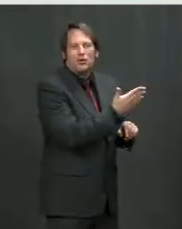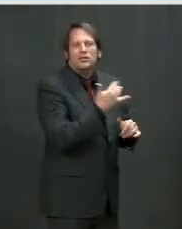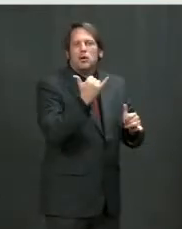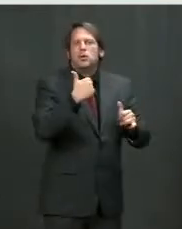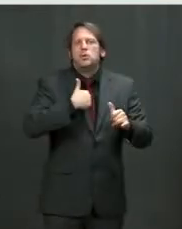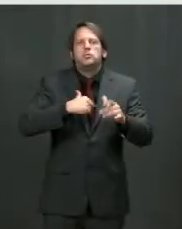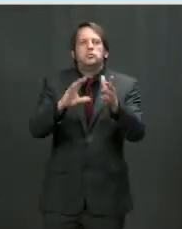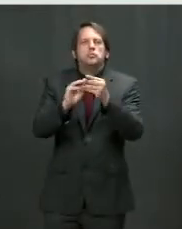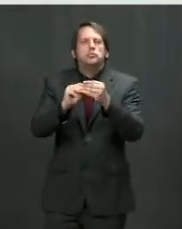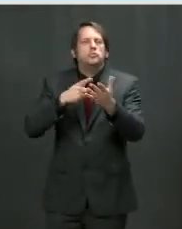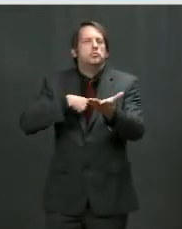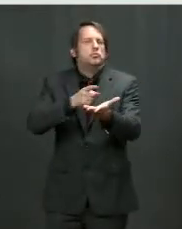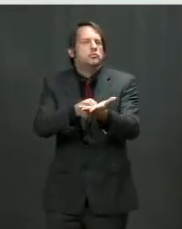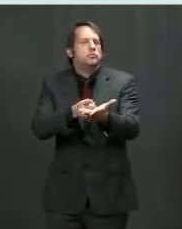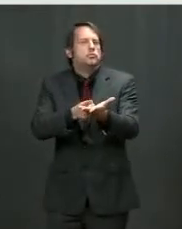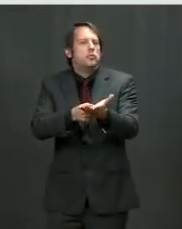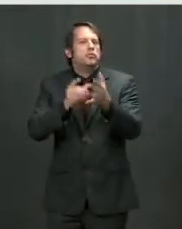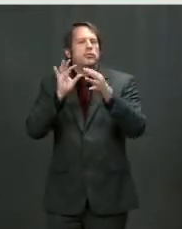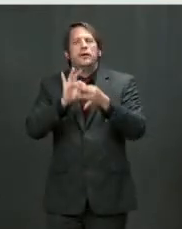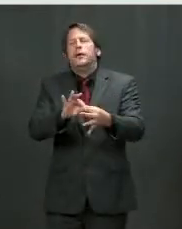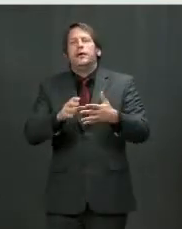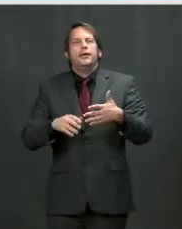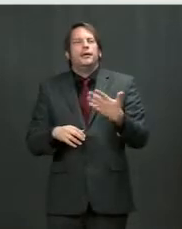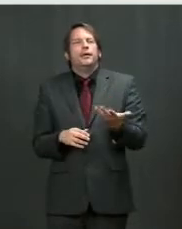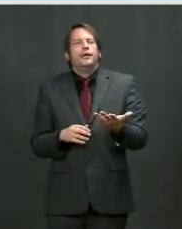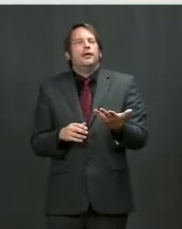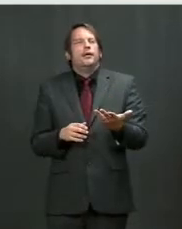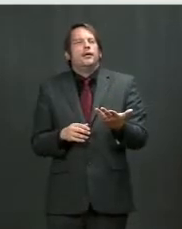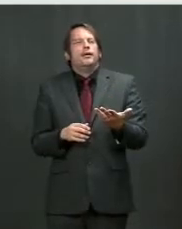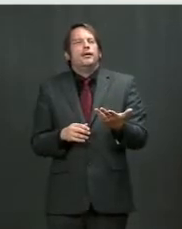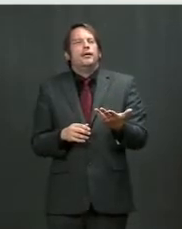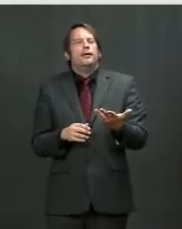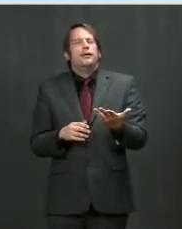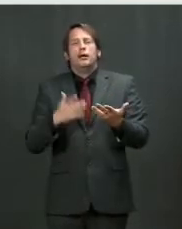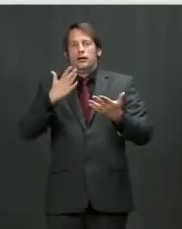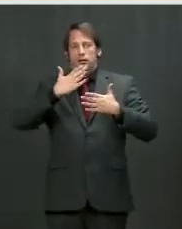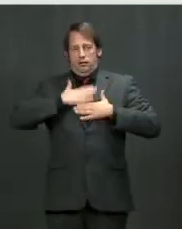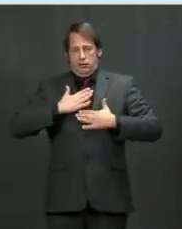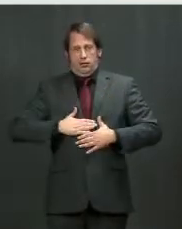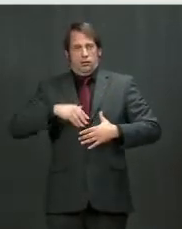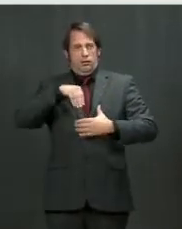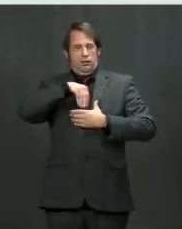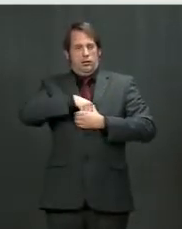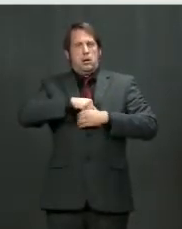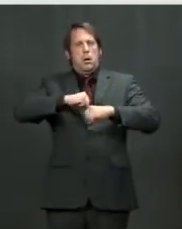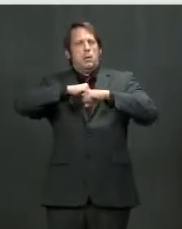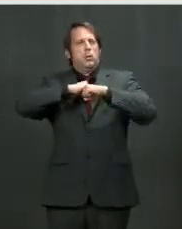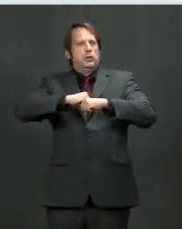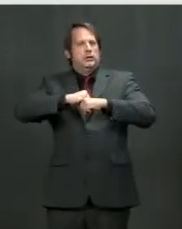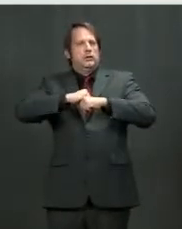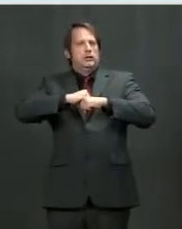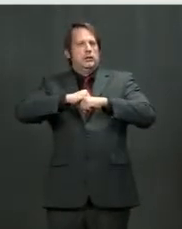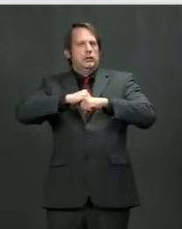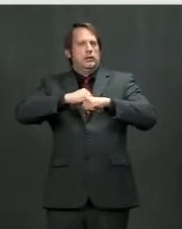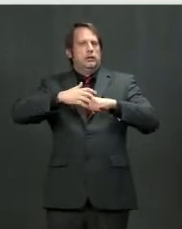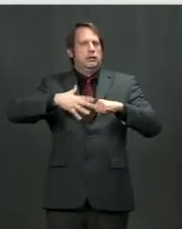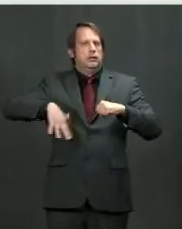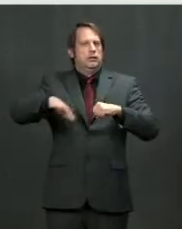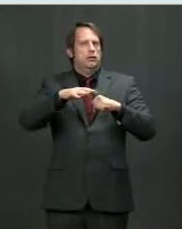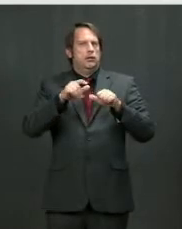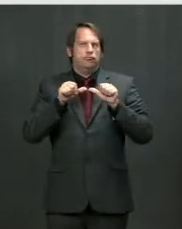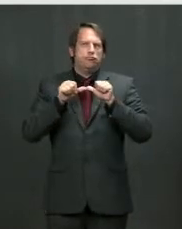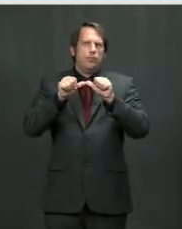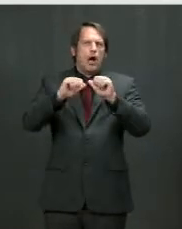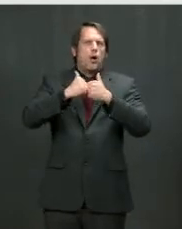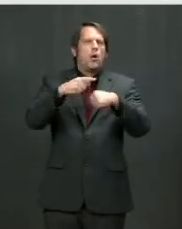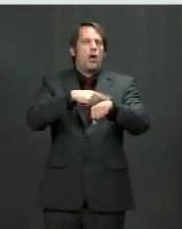about the duration of immunity. If I could have that first slide, I'm going to break it up into two components: the